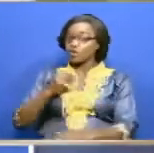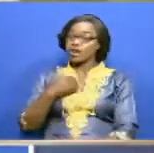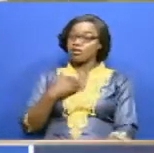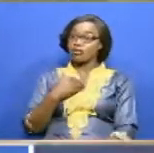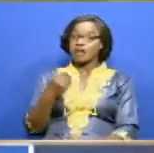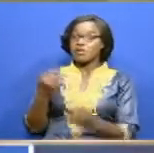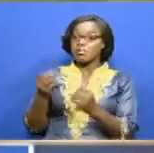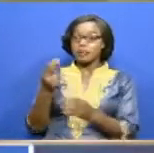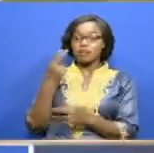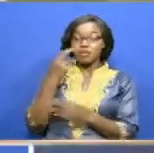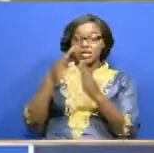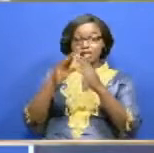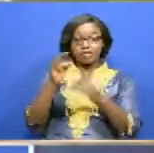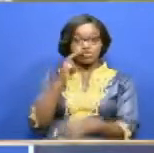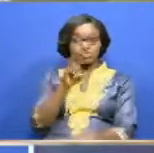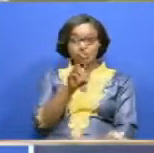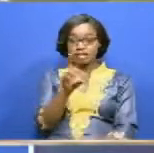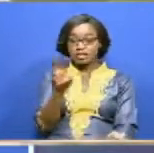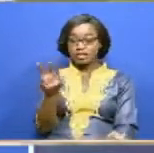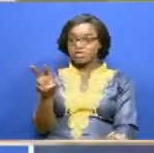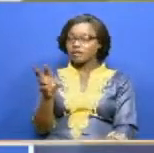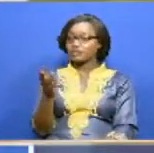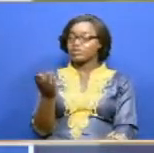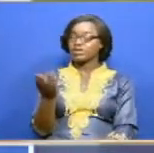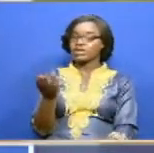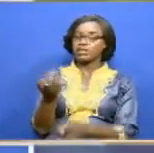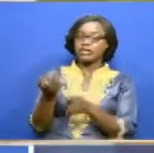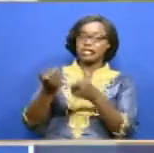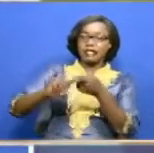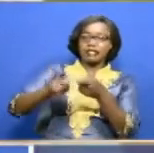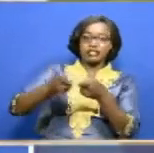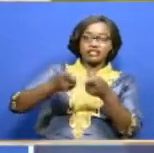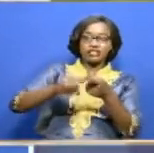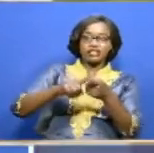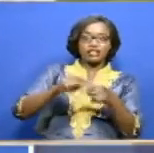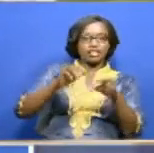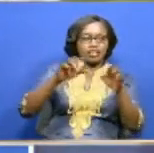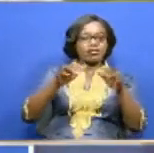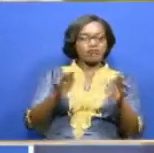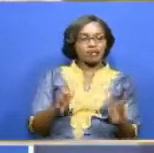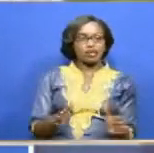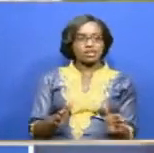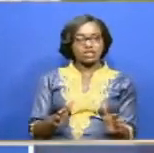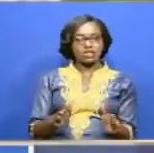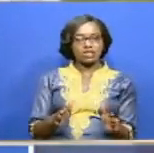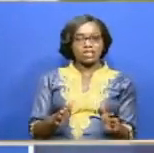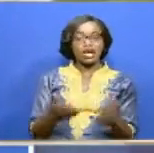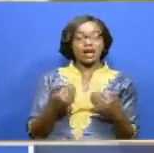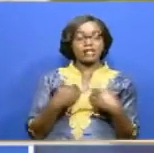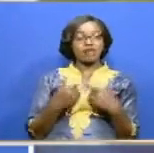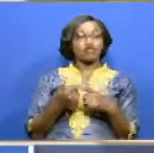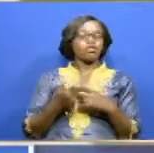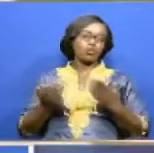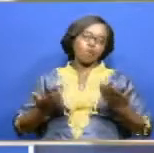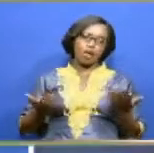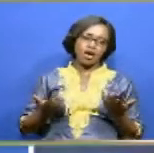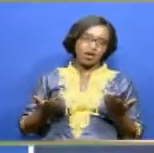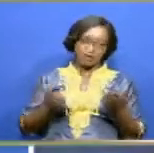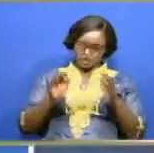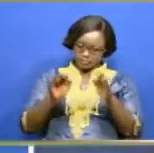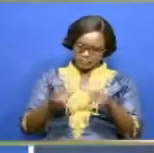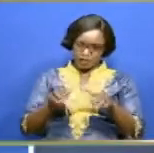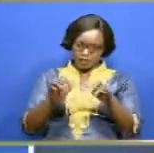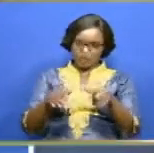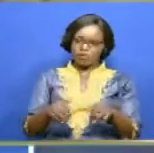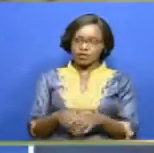can see around here, the corrugated iron sheets are for farmers. And they have gotten this from farming.